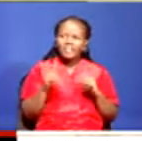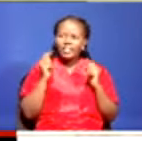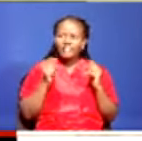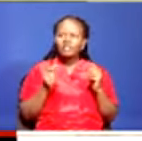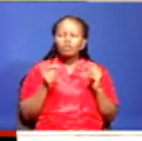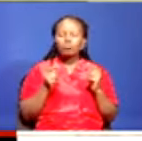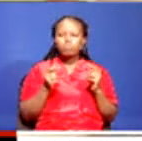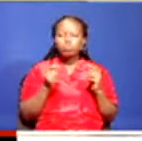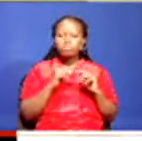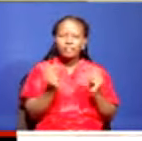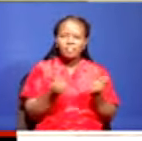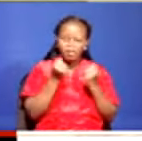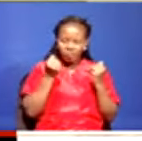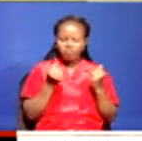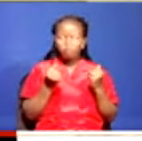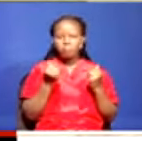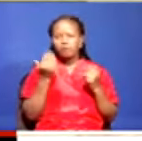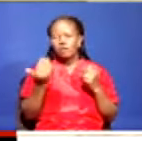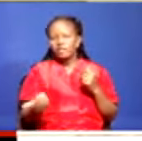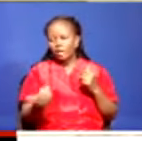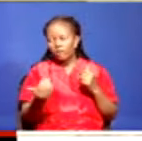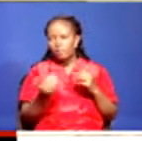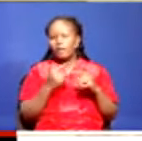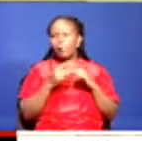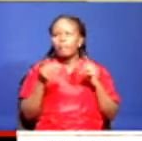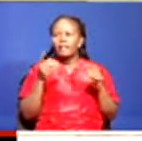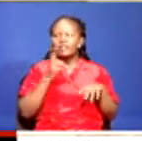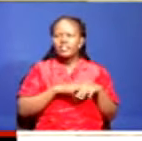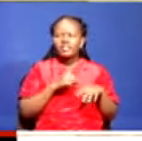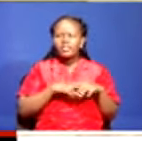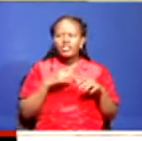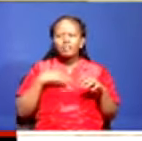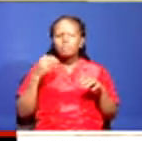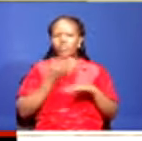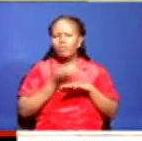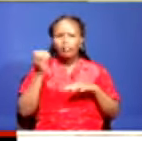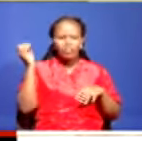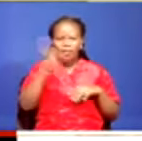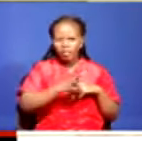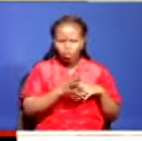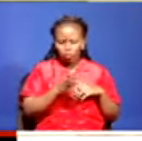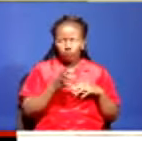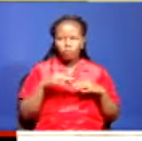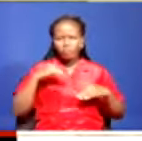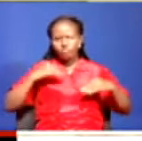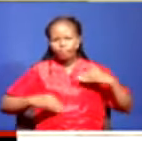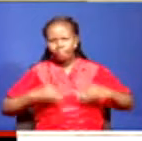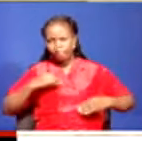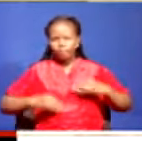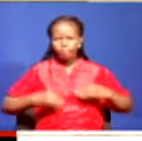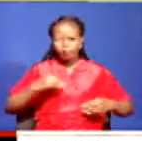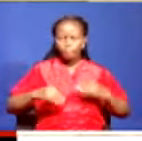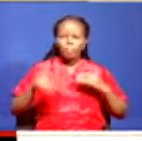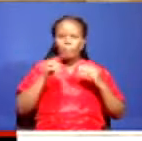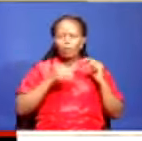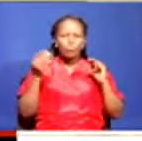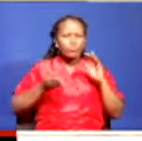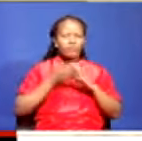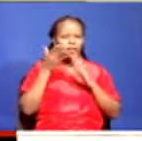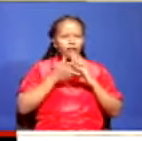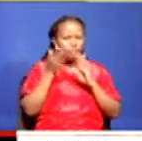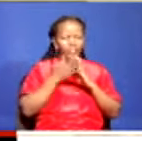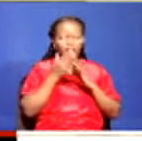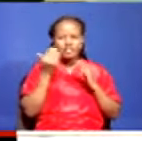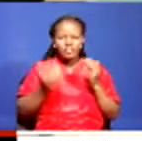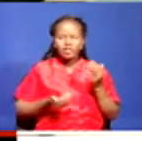kichwa. Sasa wakati nilipika nduru na kukonga fisi ndio akaachilia mtoto. Sasa kutoka hapo tukachukua mtoto kwa emergency tukapeleka